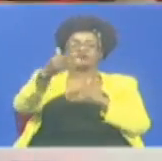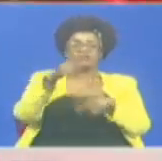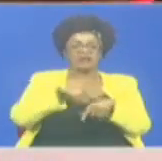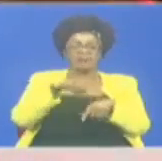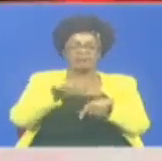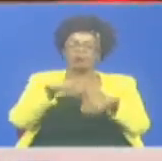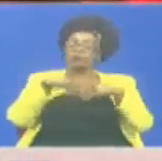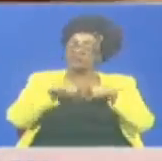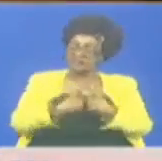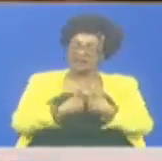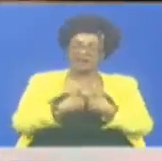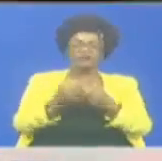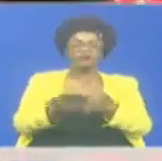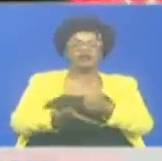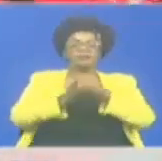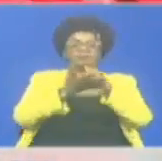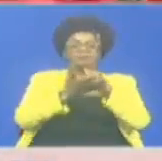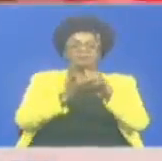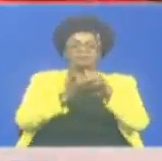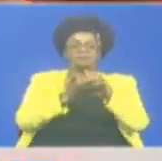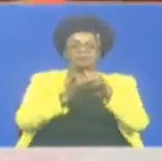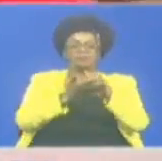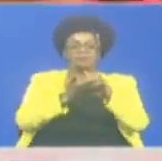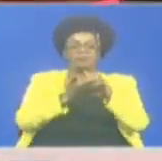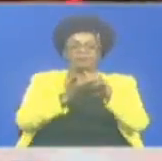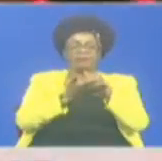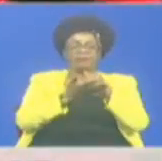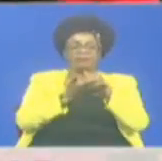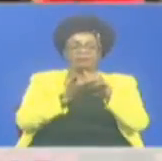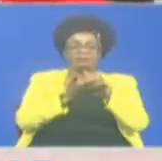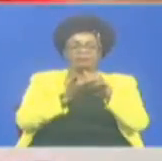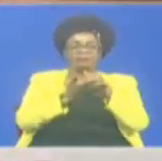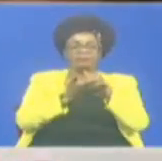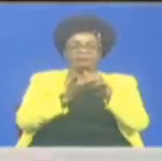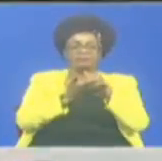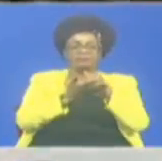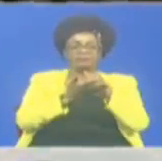wame retire. Itakuja kuwasaidia.